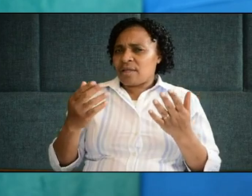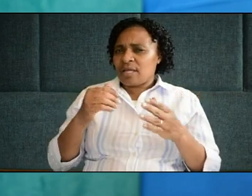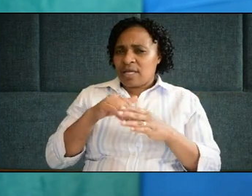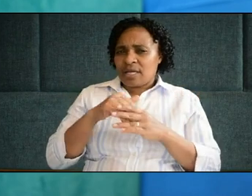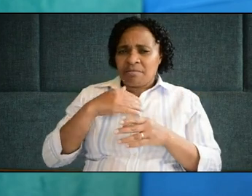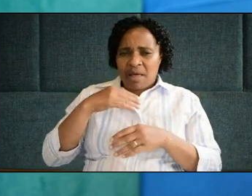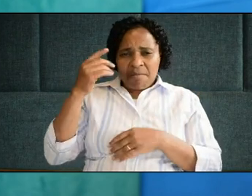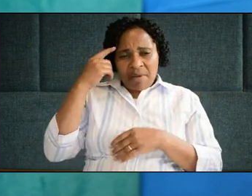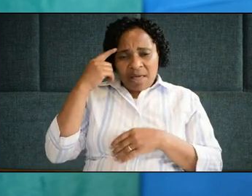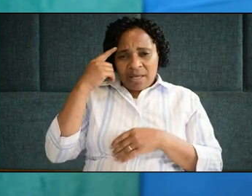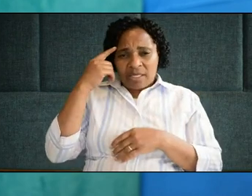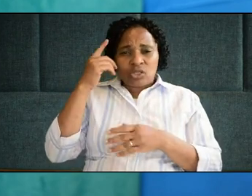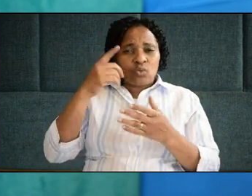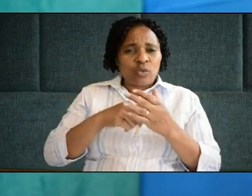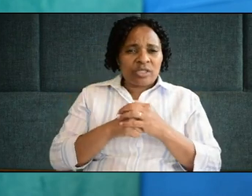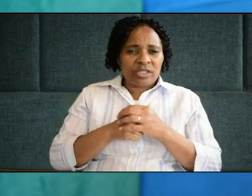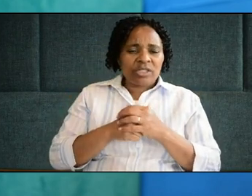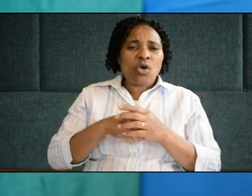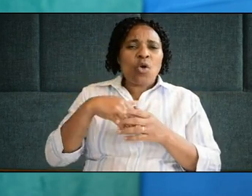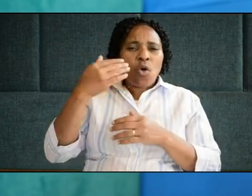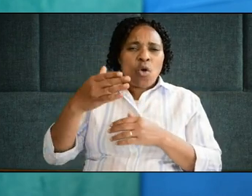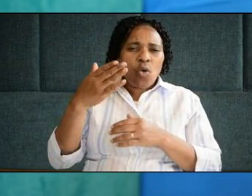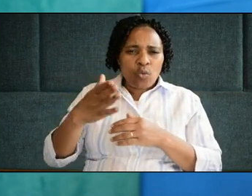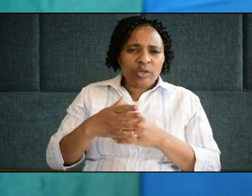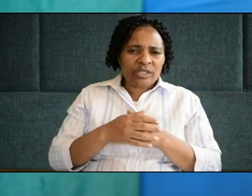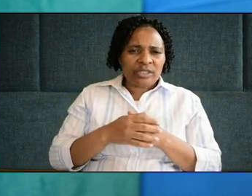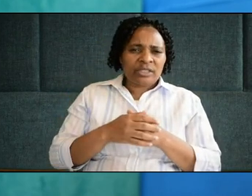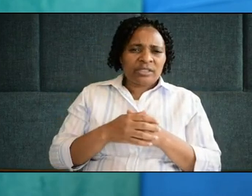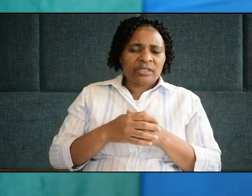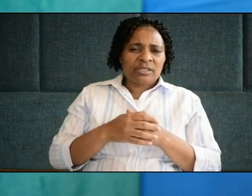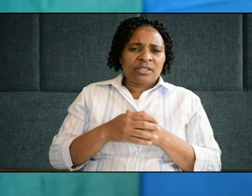head is to always believe that